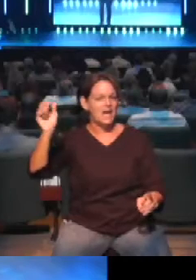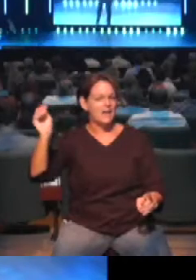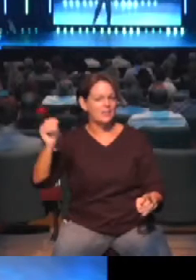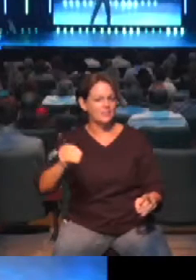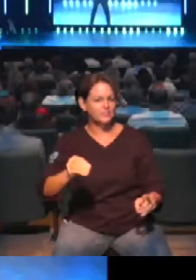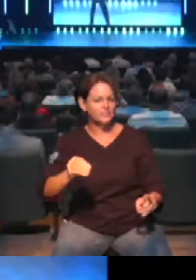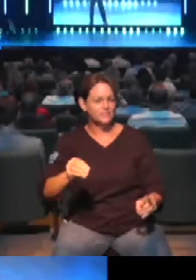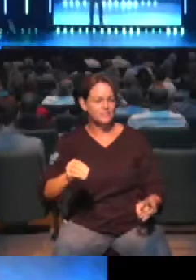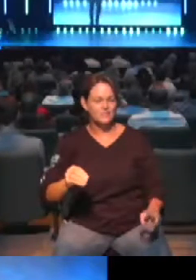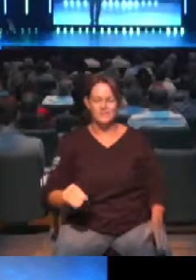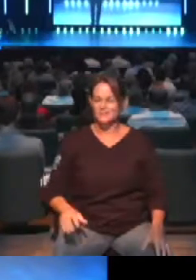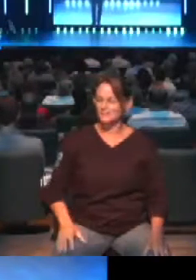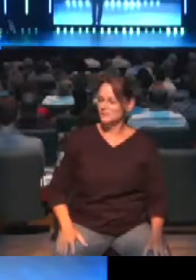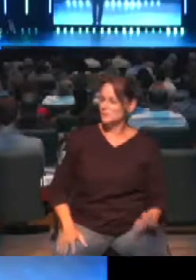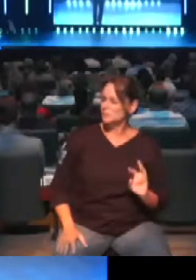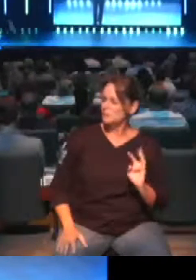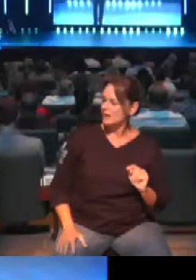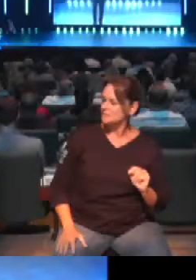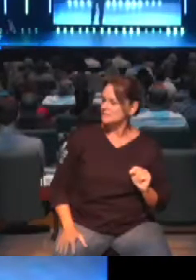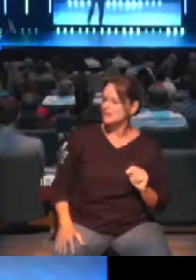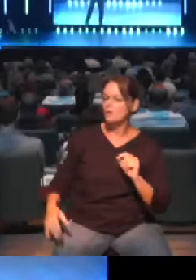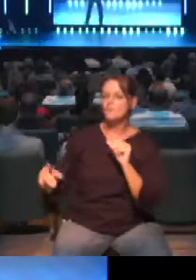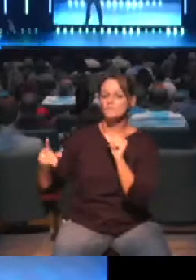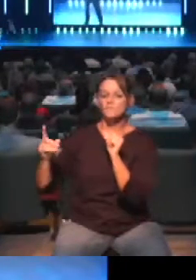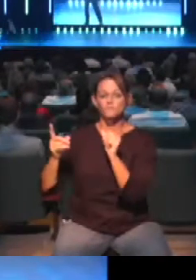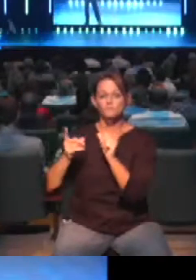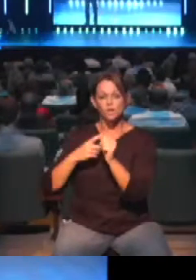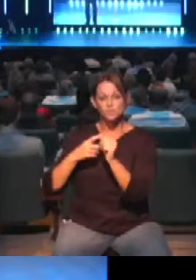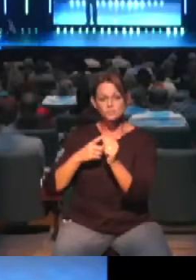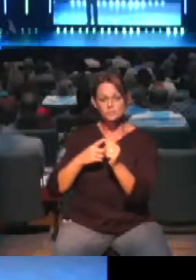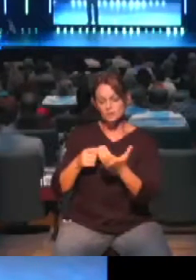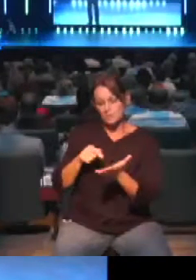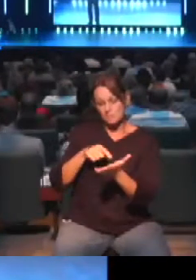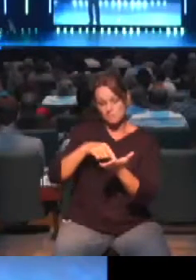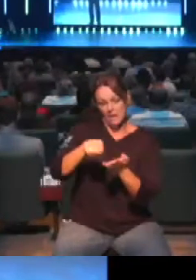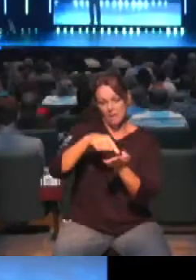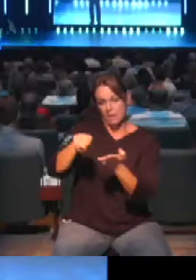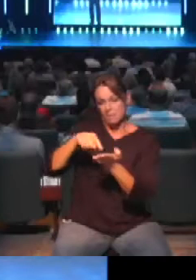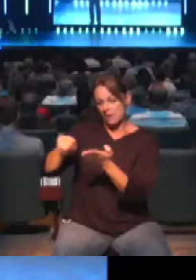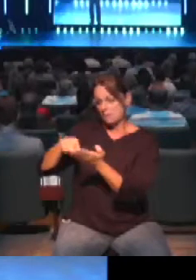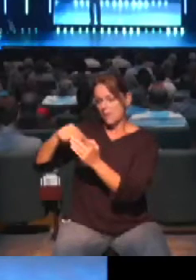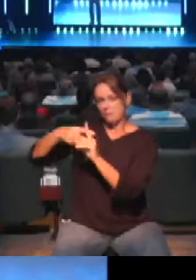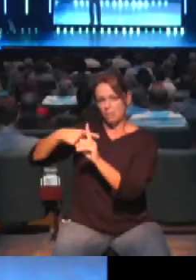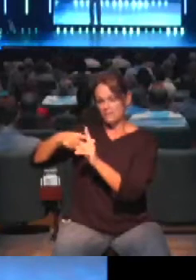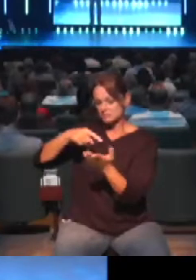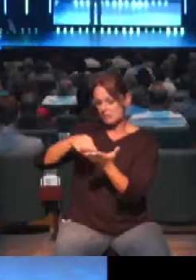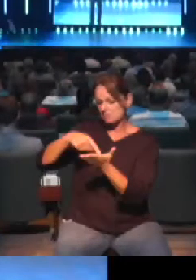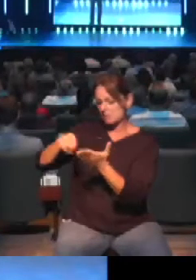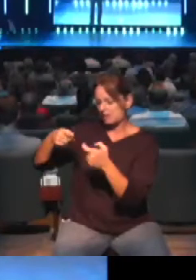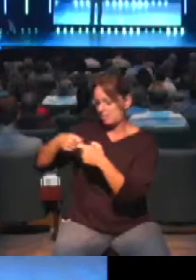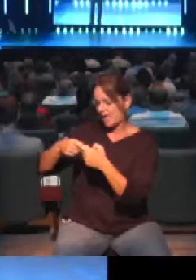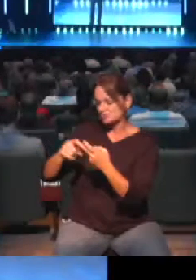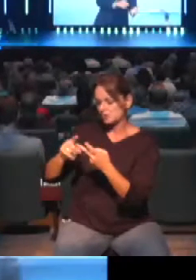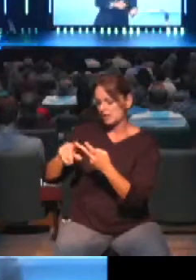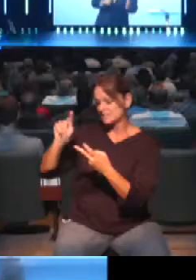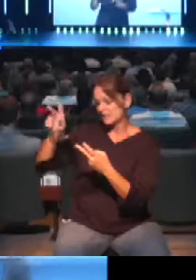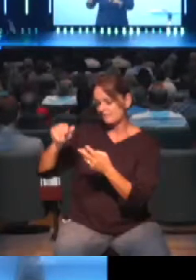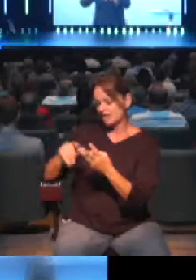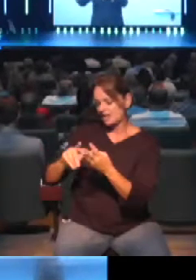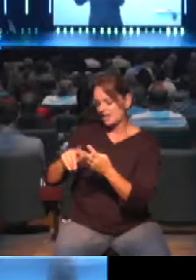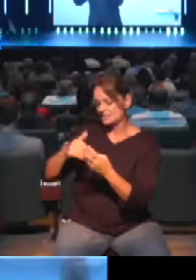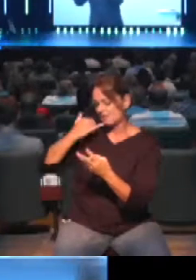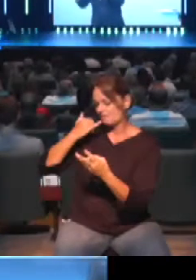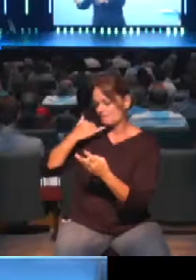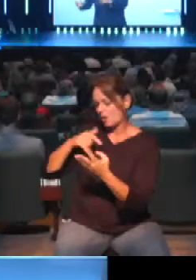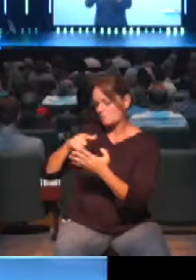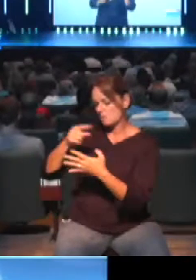The reason is you give the tithe first. You don't pay all your bills and then give the 10%. You give the first 10%. God said